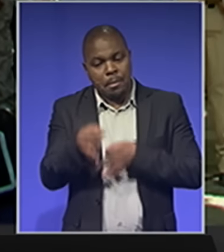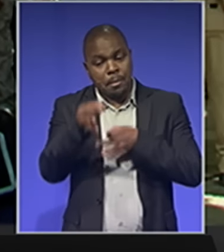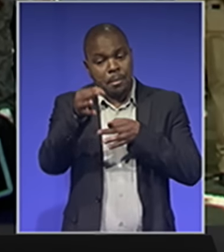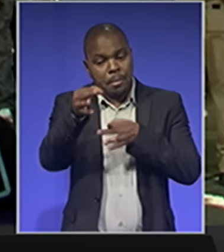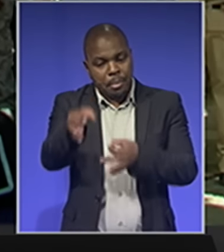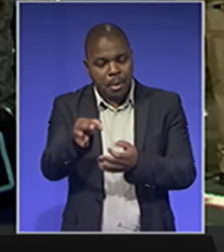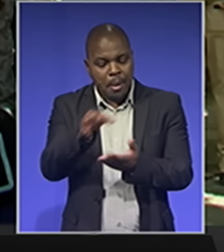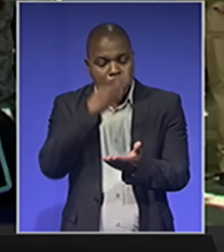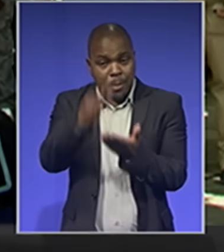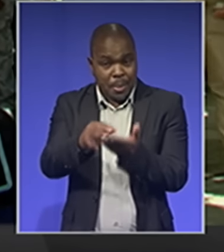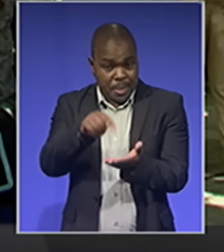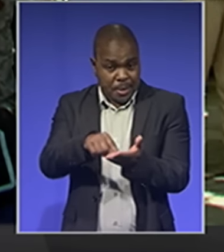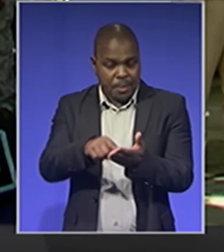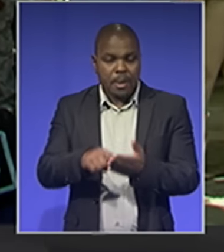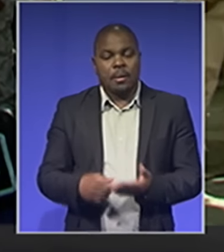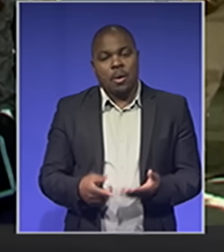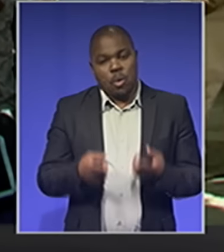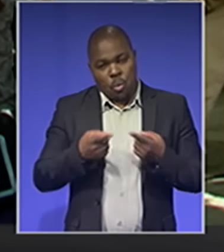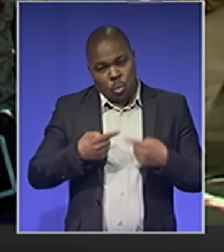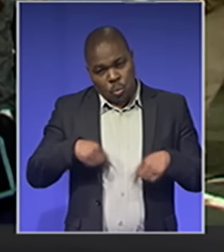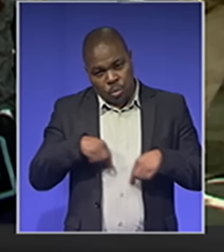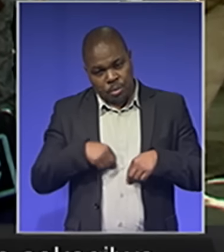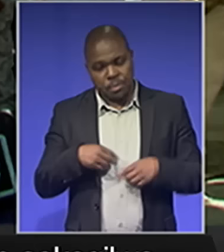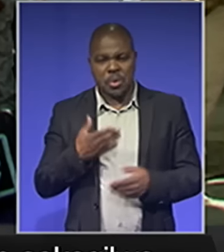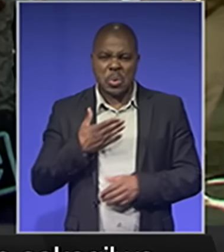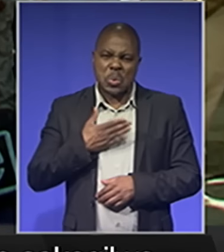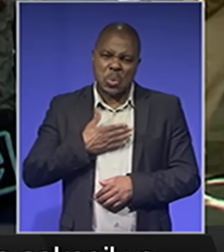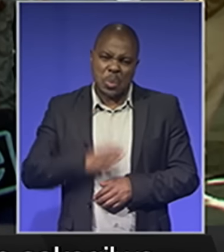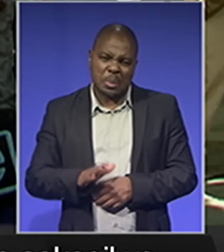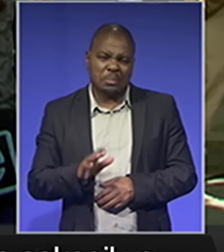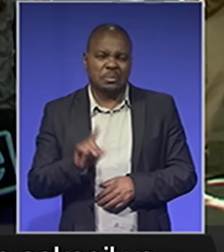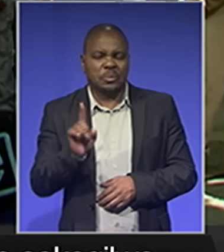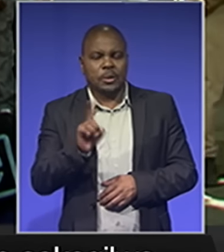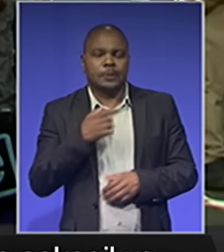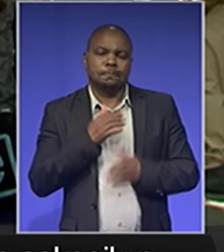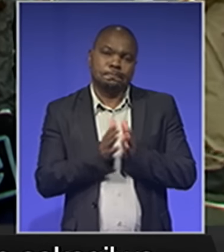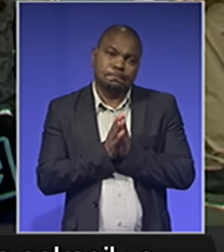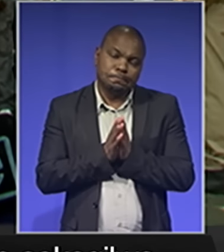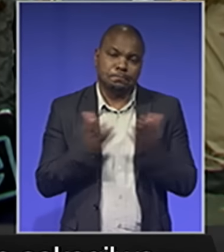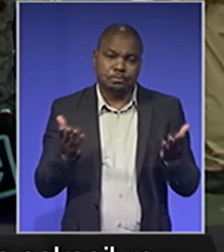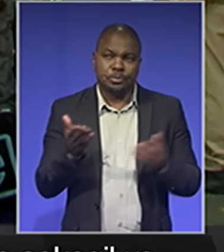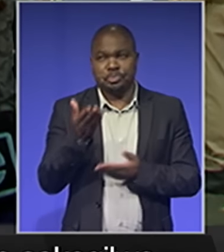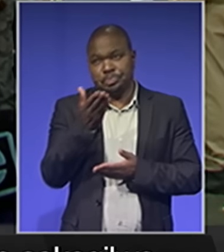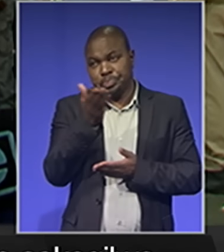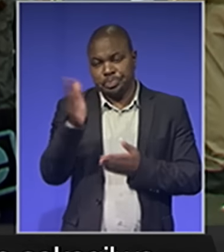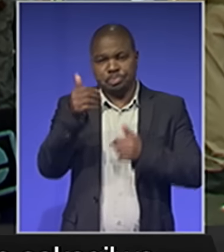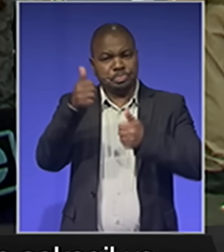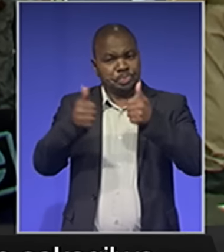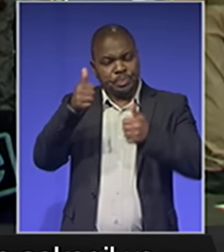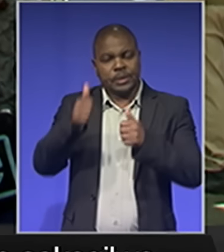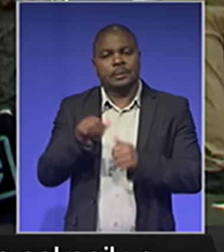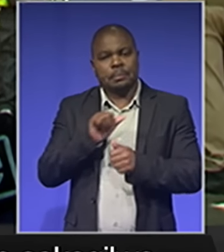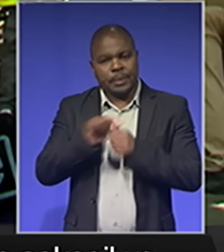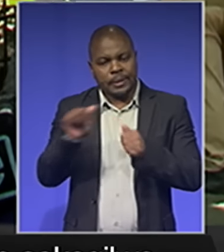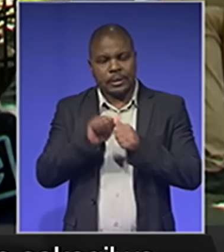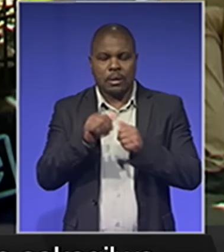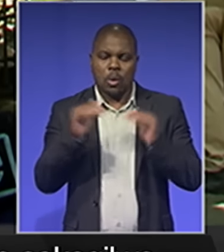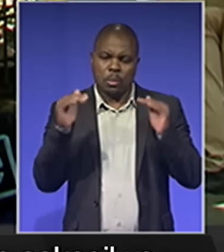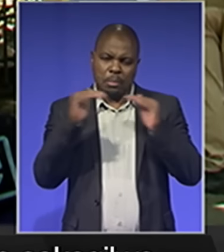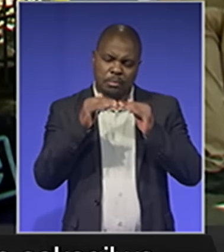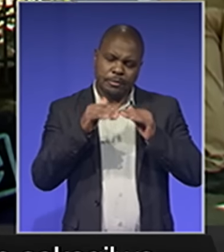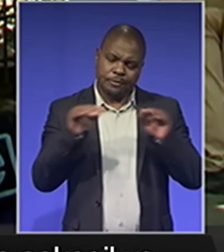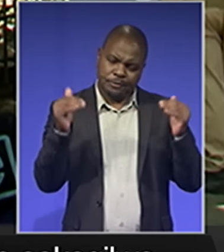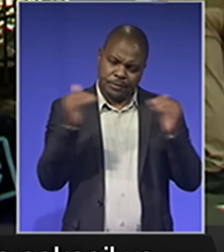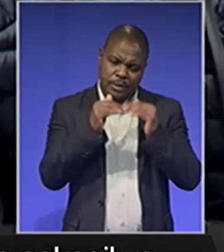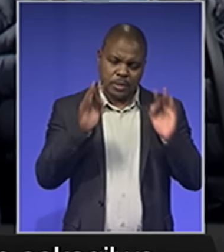postponed. Yes, so we just want to humbly say to the authorities that let justice prevail.